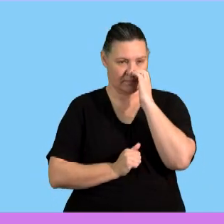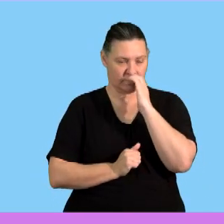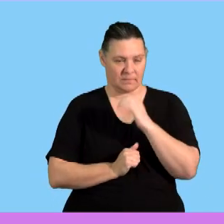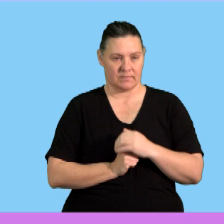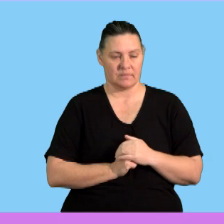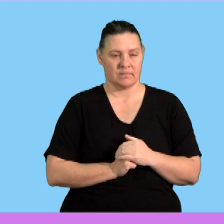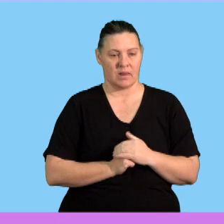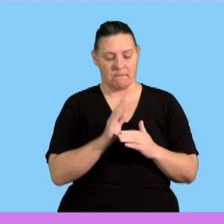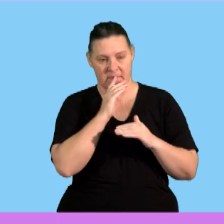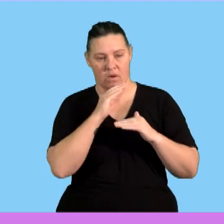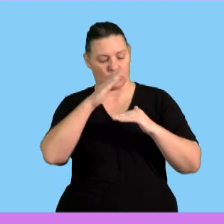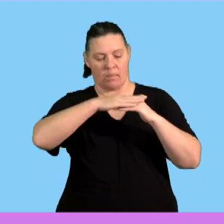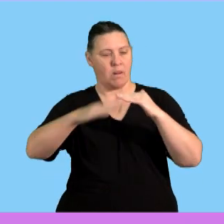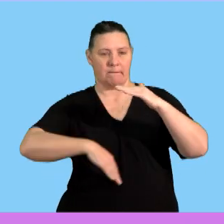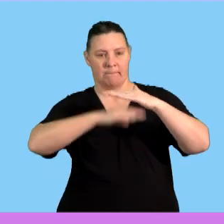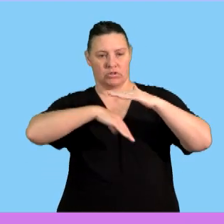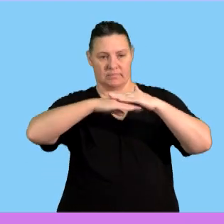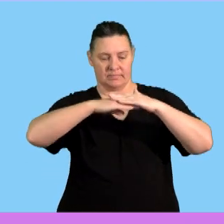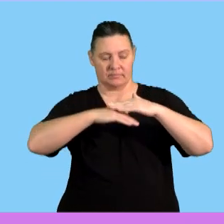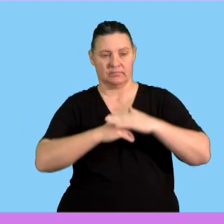to the bottom